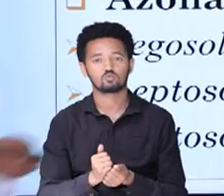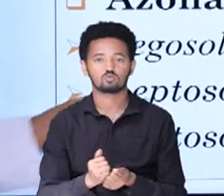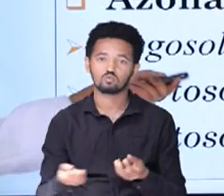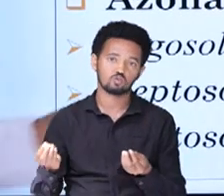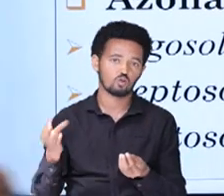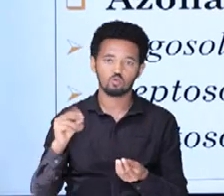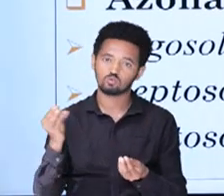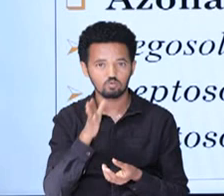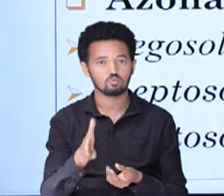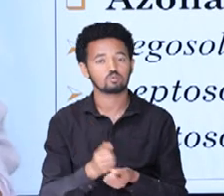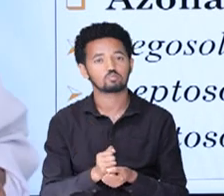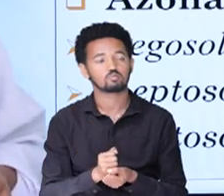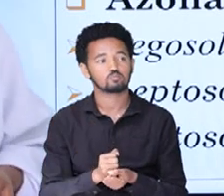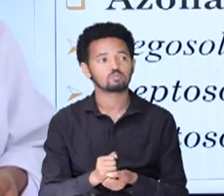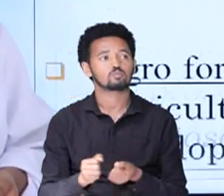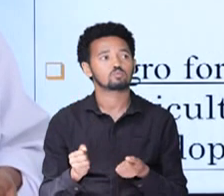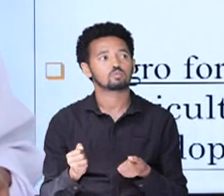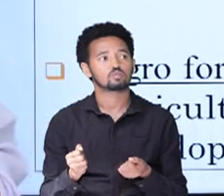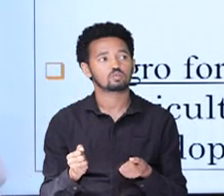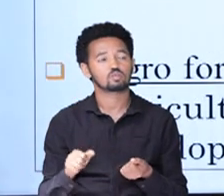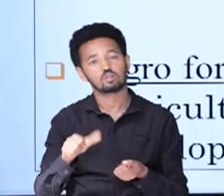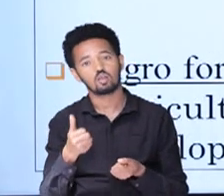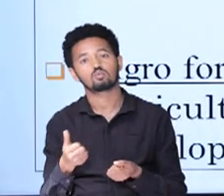well-developed soil, mostly used for grazing purpose.